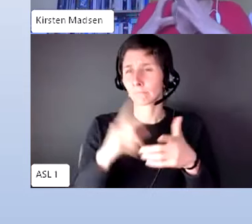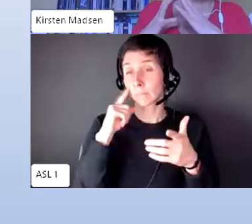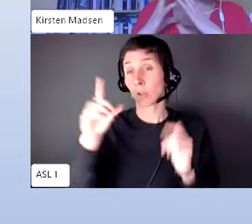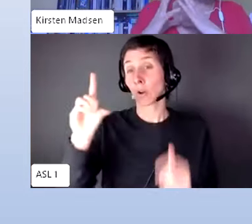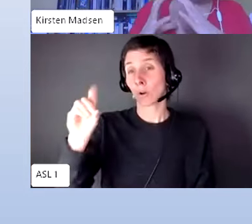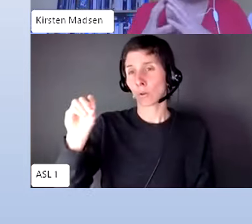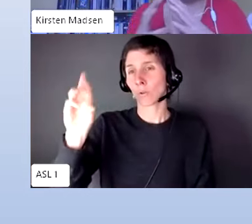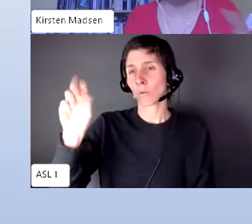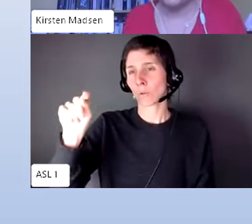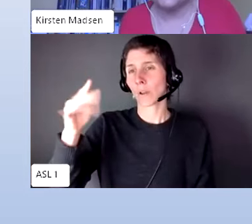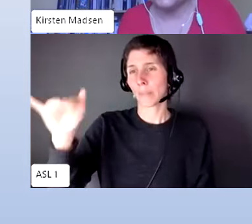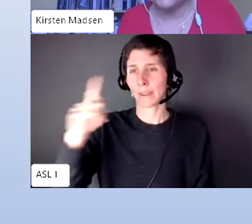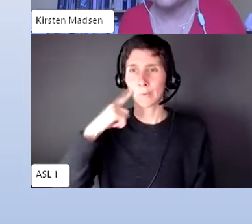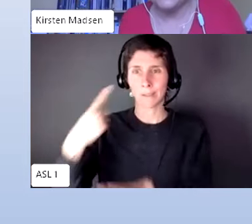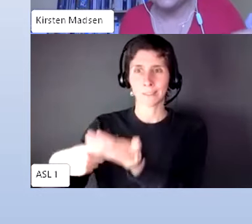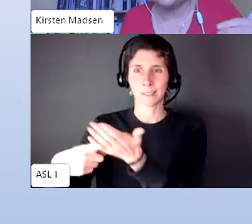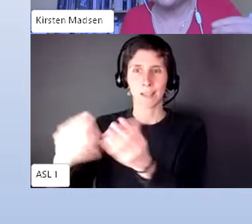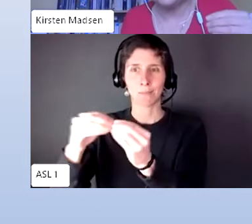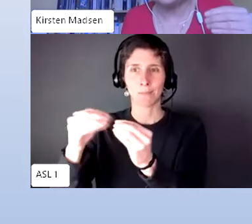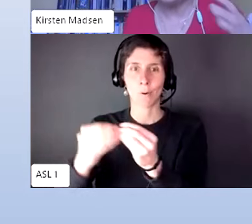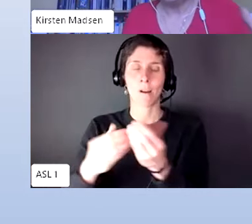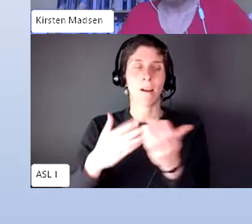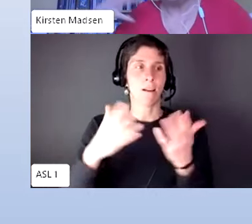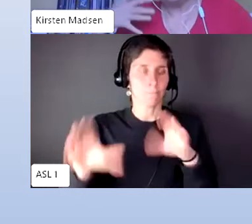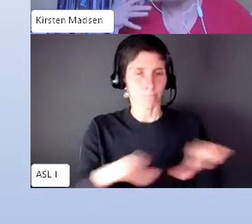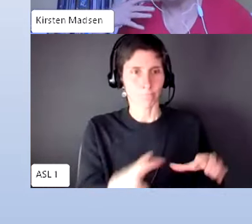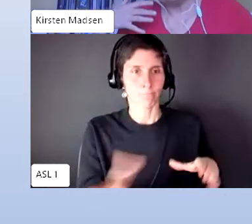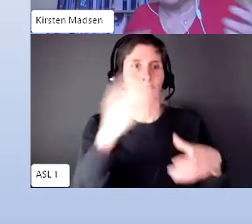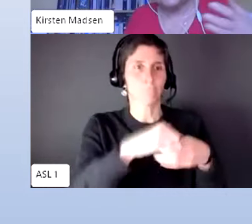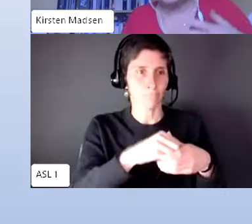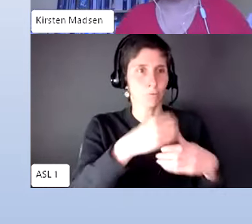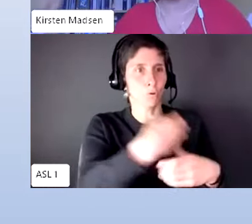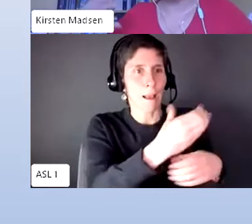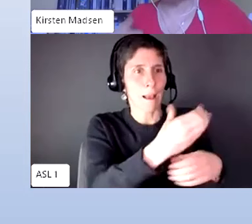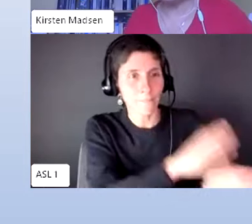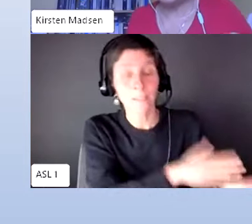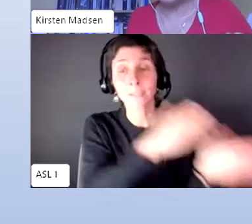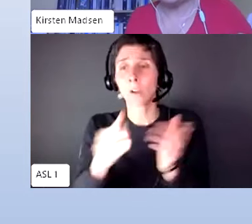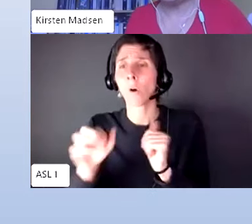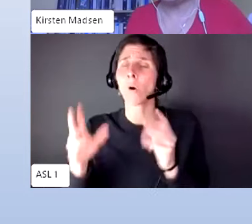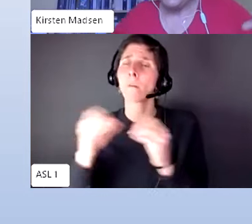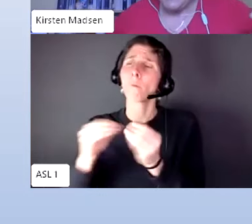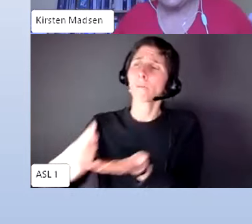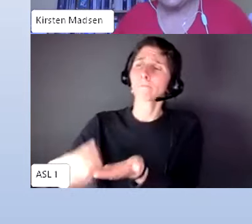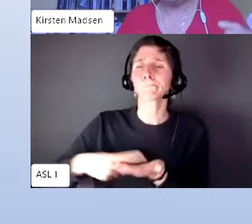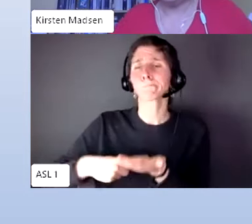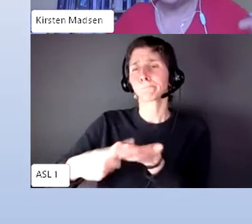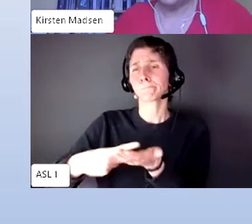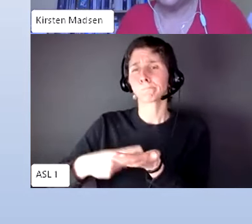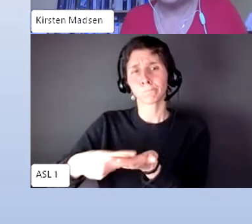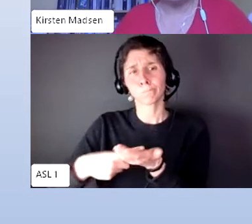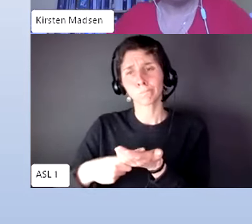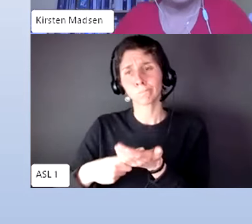which she is the rock star in that area, or things that are more discussion-based and